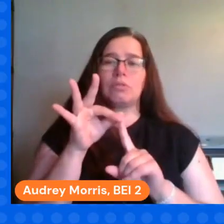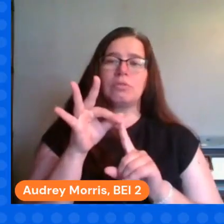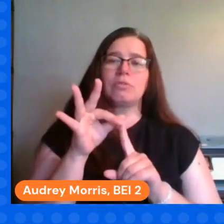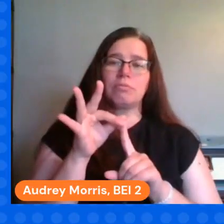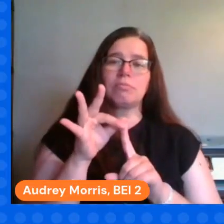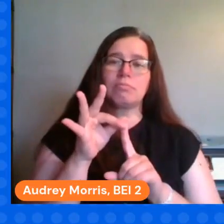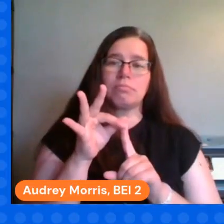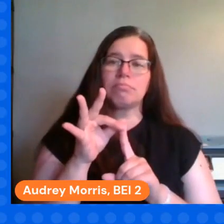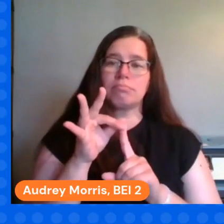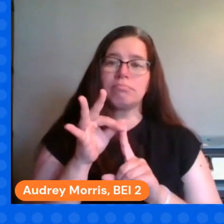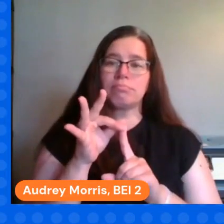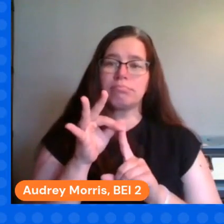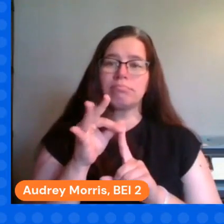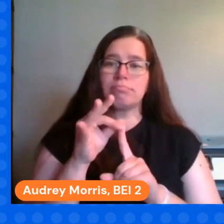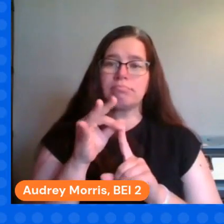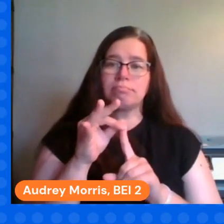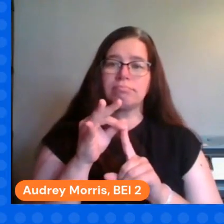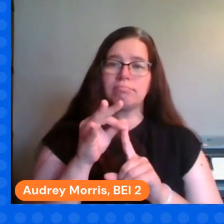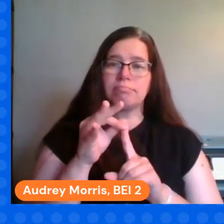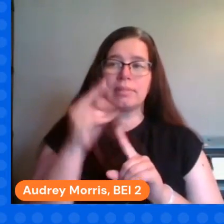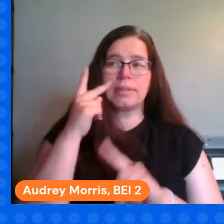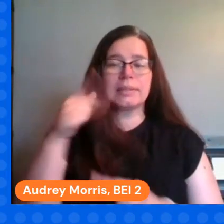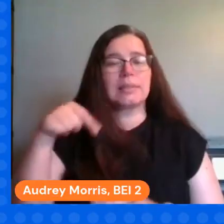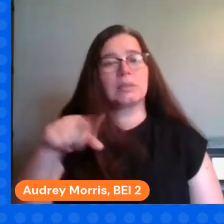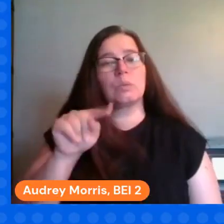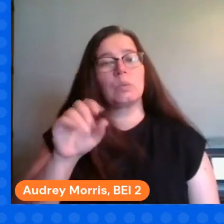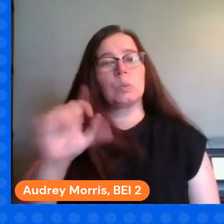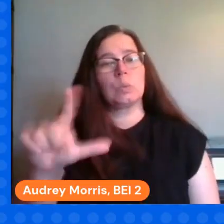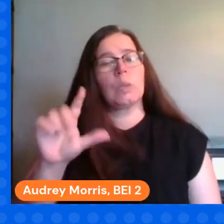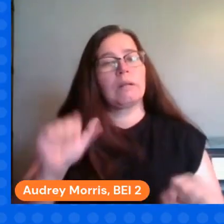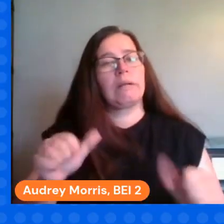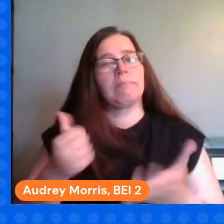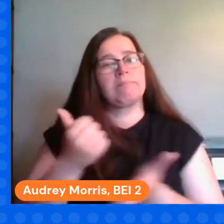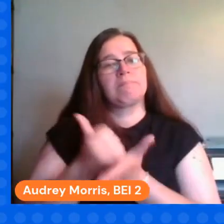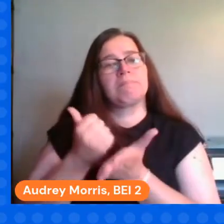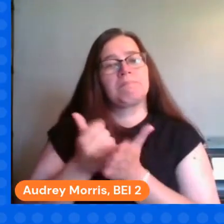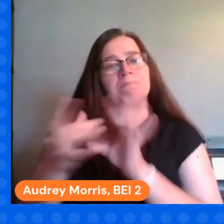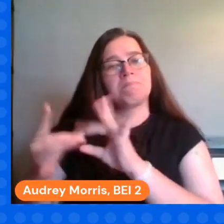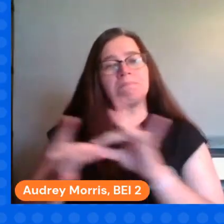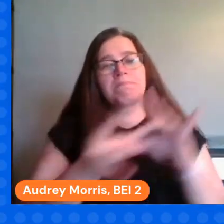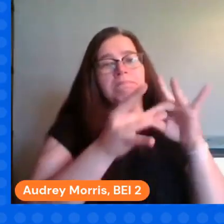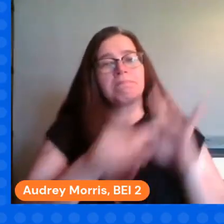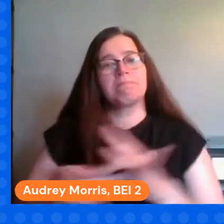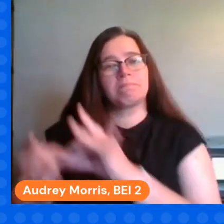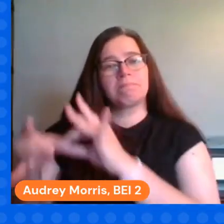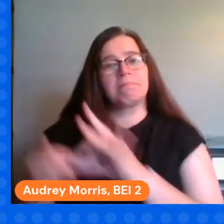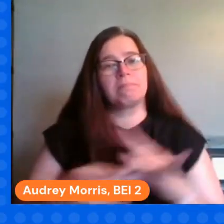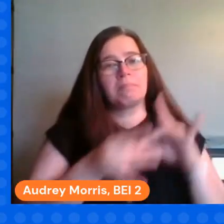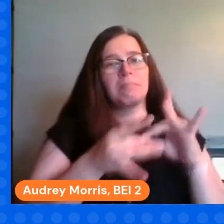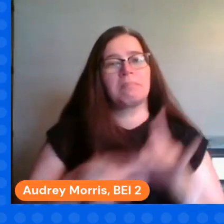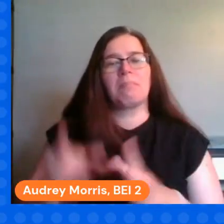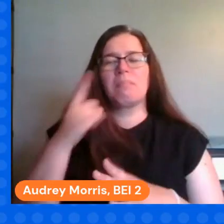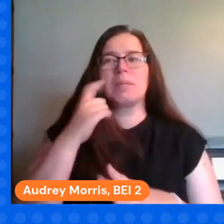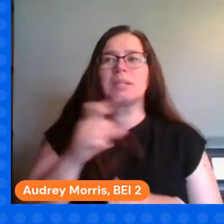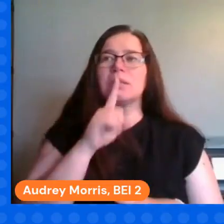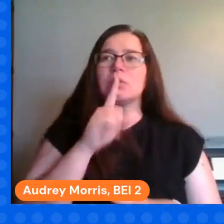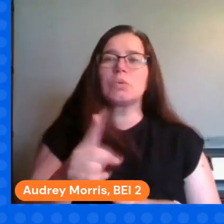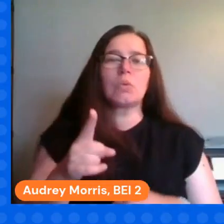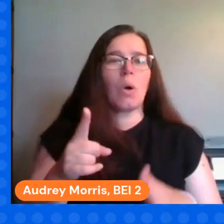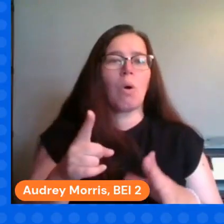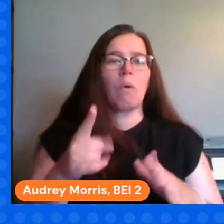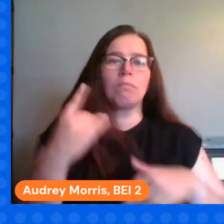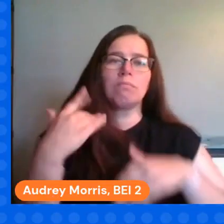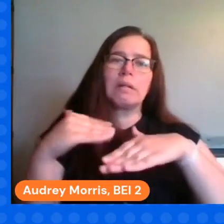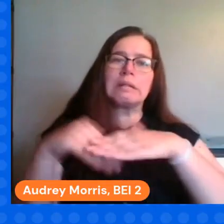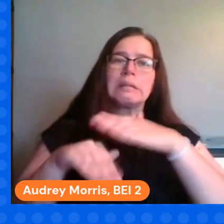is a tool that can bridge that gap because of how low floor and wide walls it is, and just seeing like young